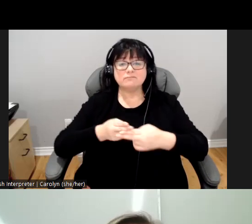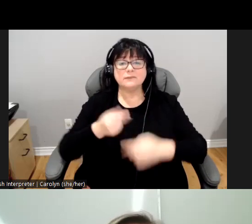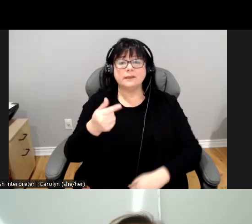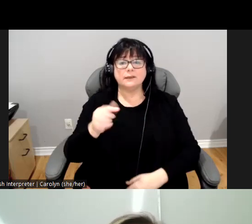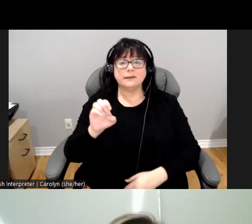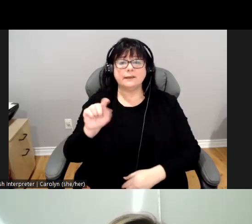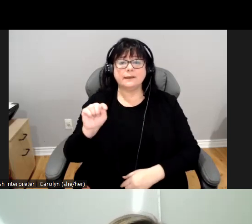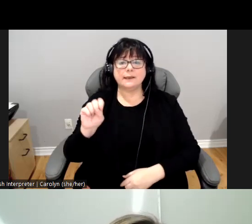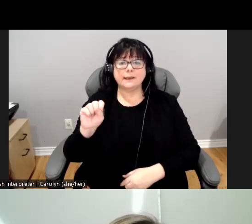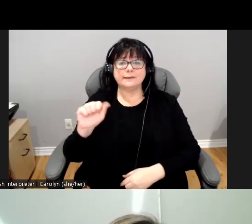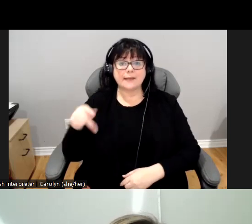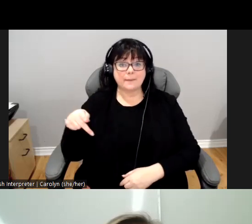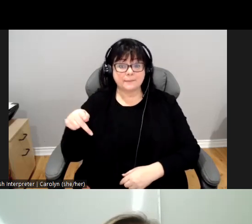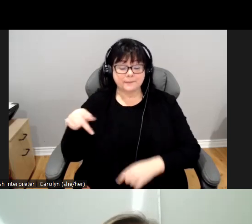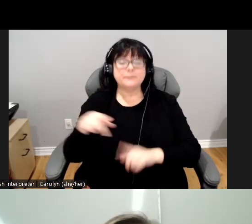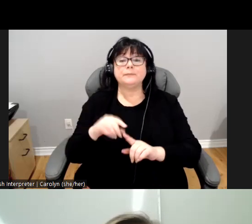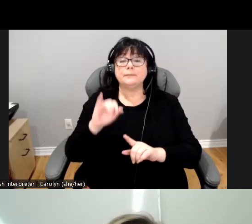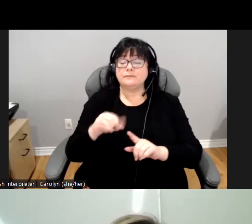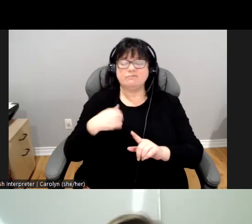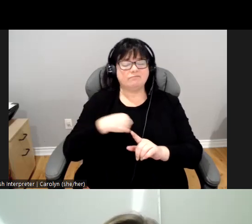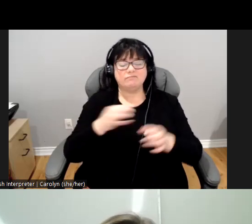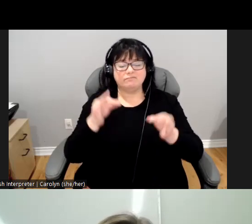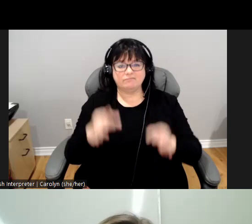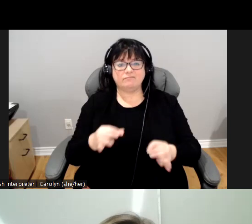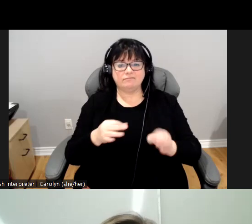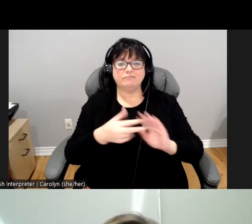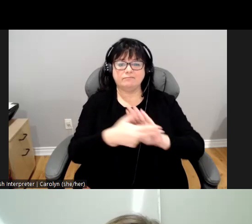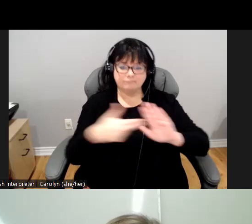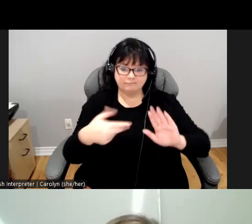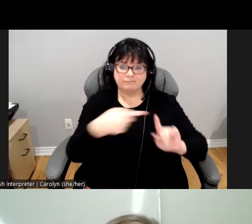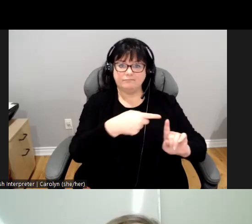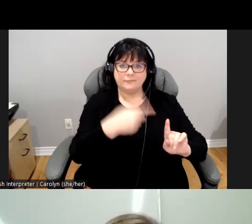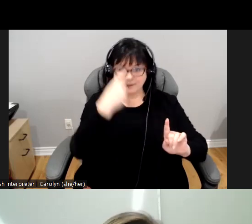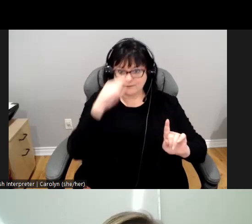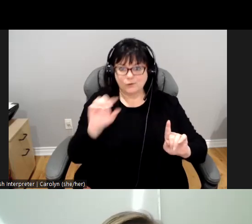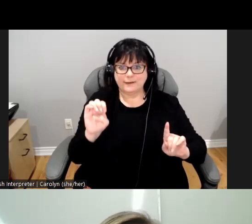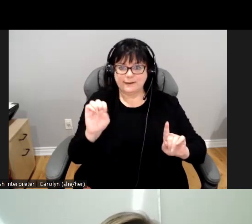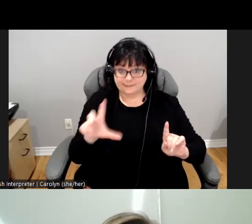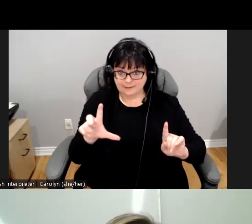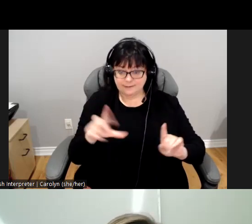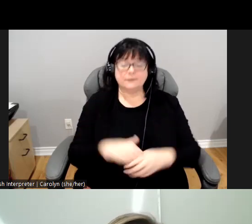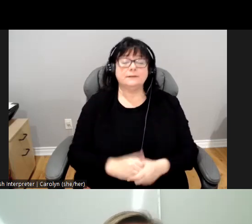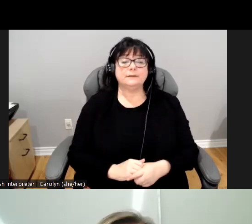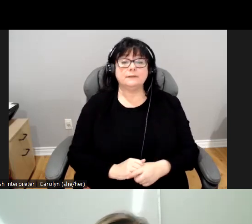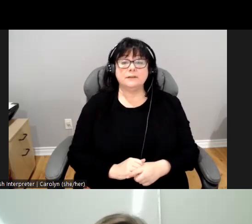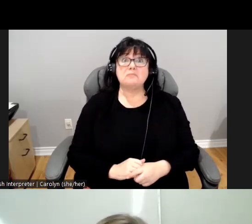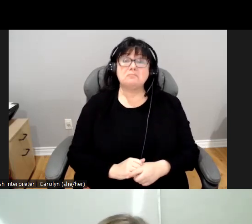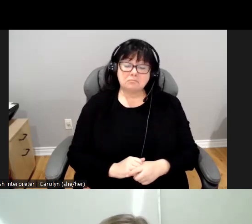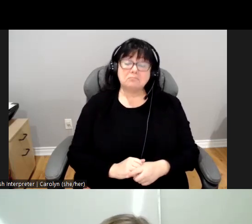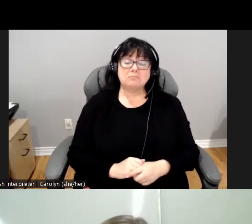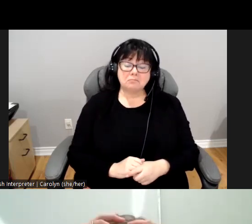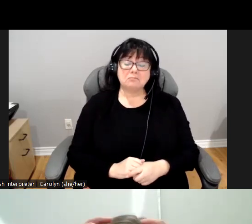same group of targeted training programs, but we called it Get Set for ESL. And that kind of fit in nicely